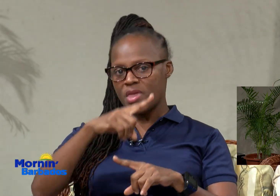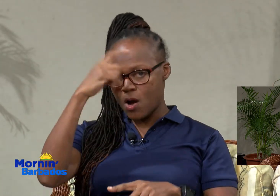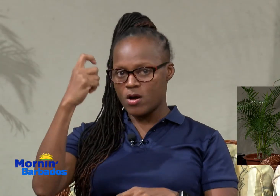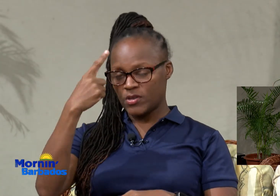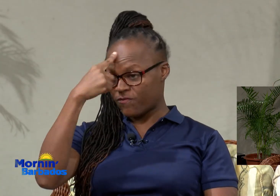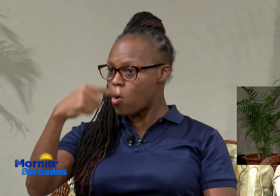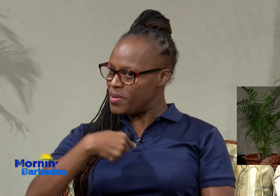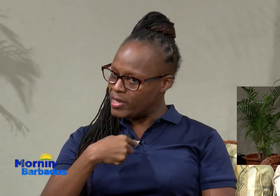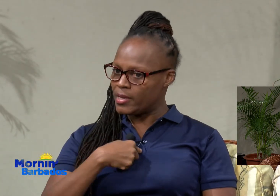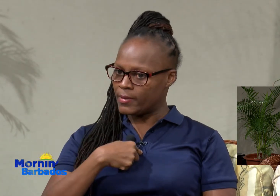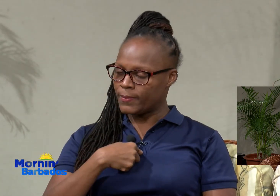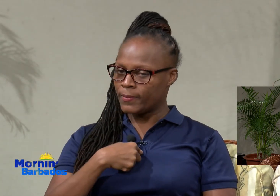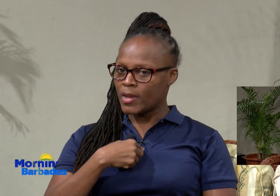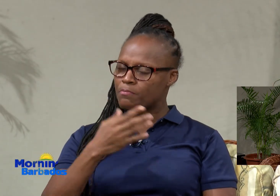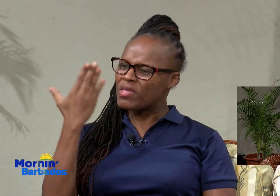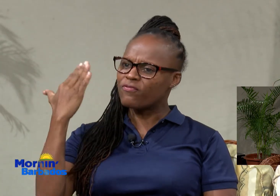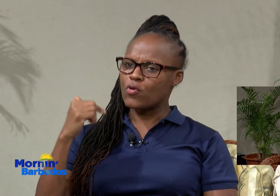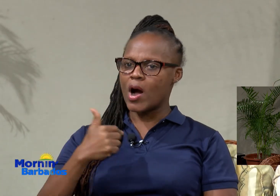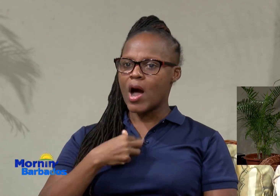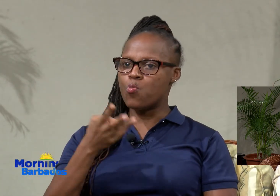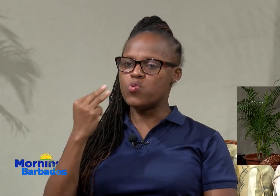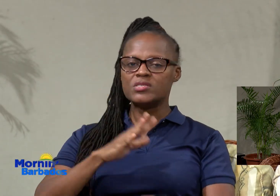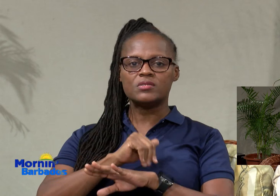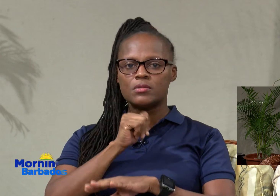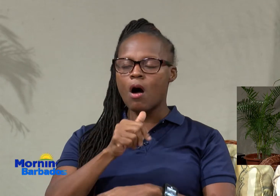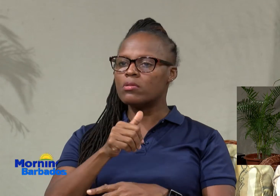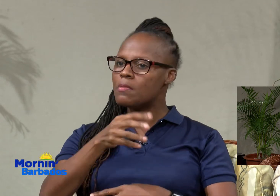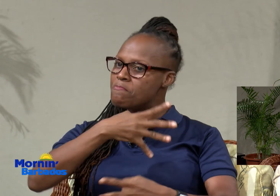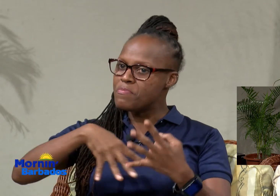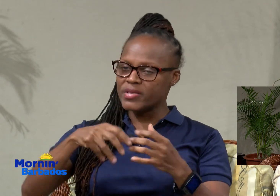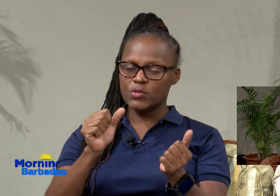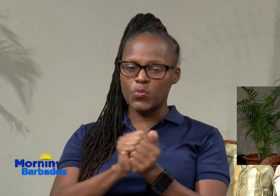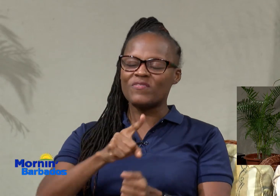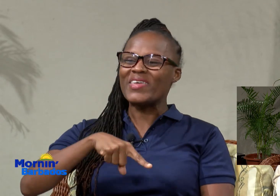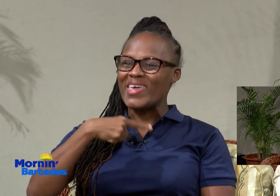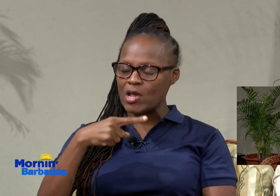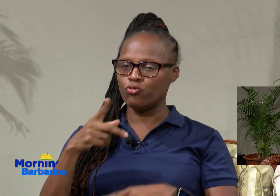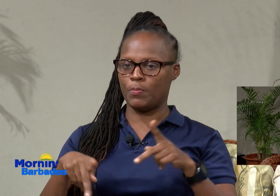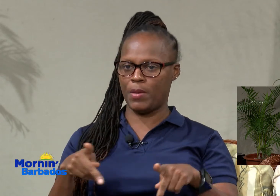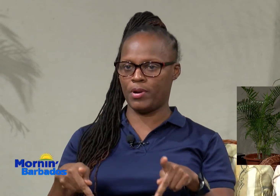If we don't associate with the hearing, we would not learn a lot, because for me,